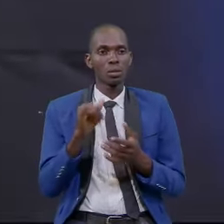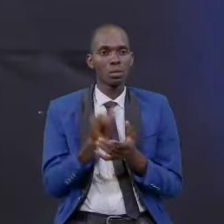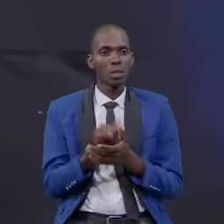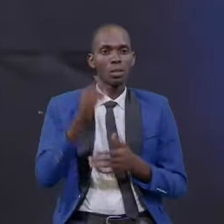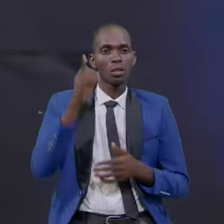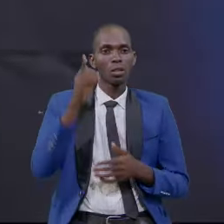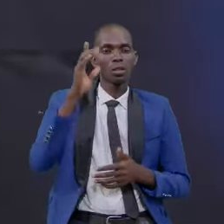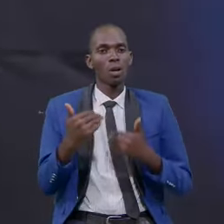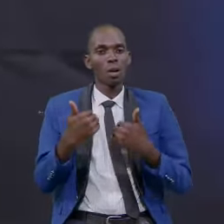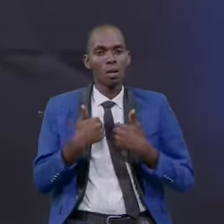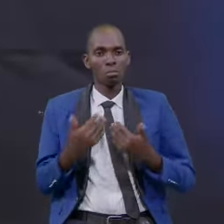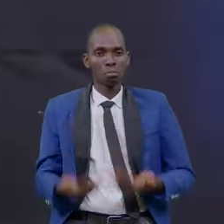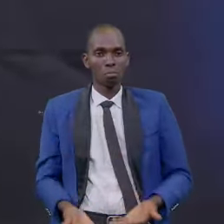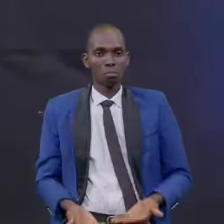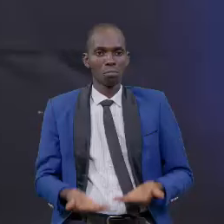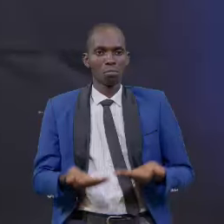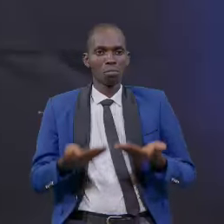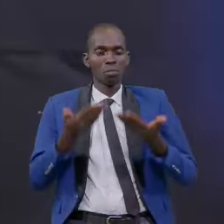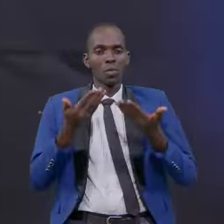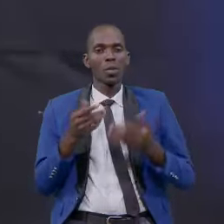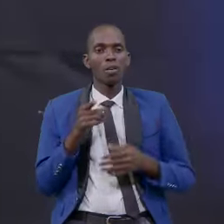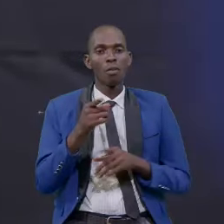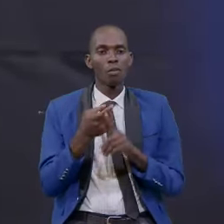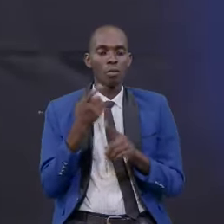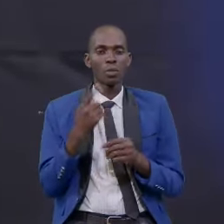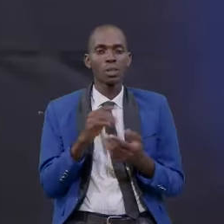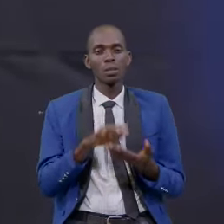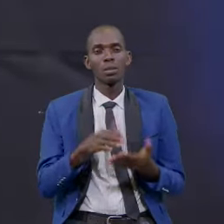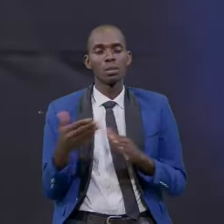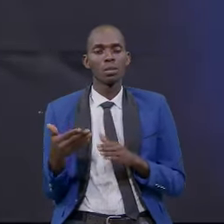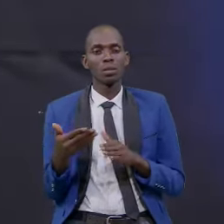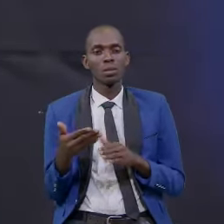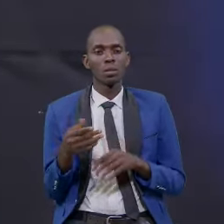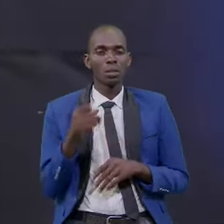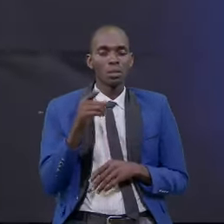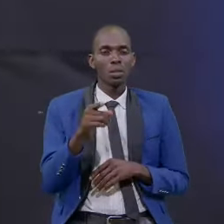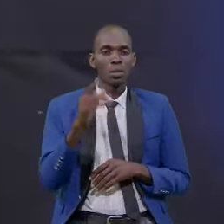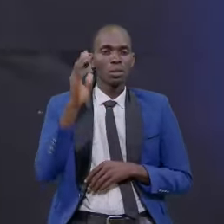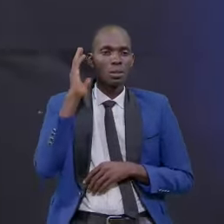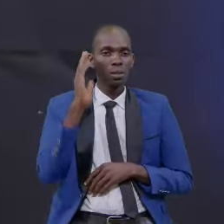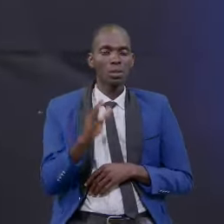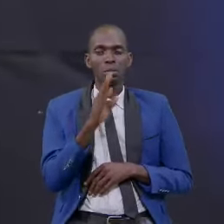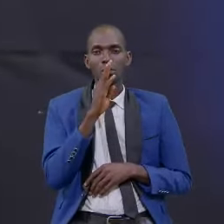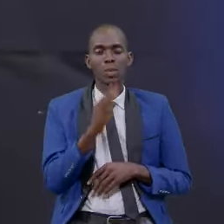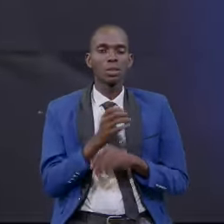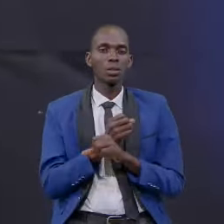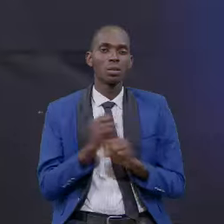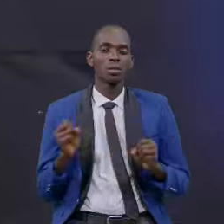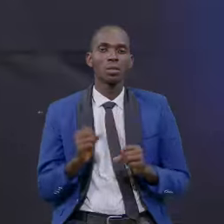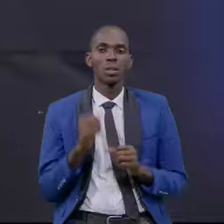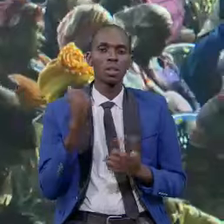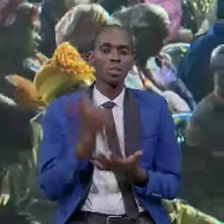has raised him from the dead, thou shalt be saved. Amen.